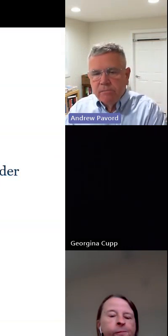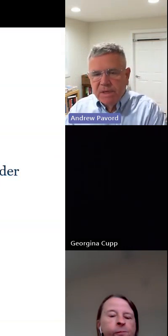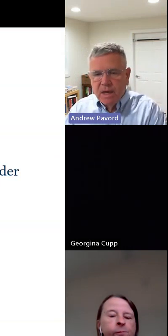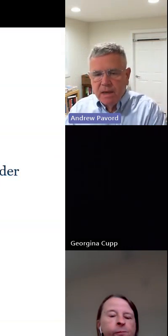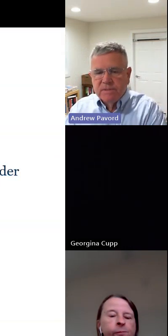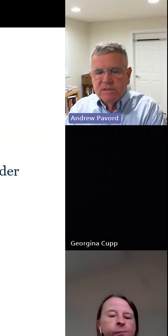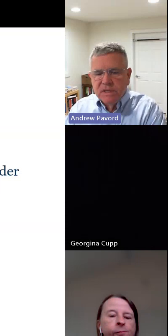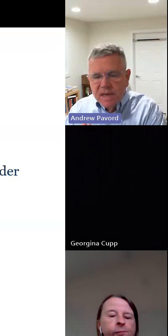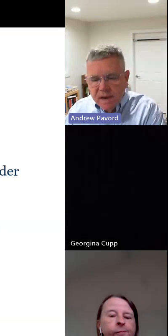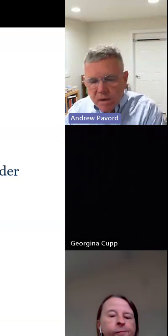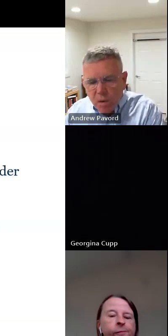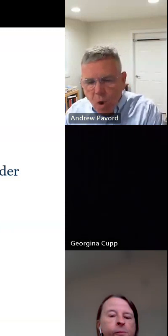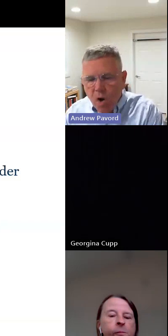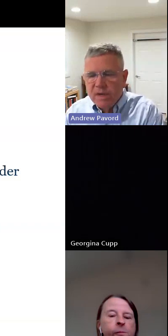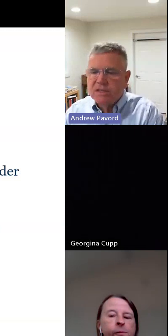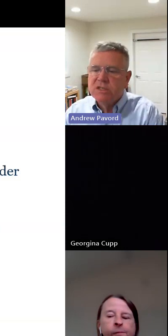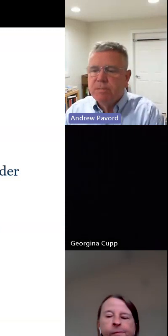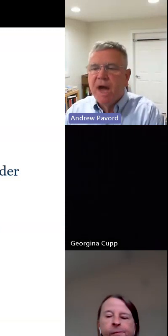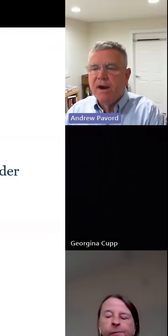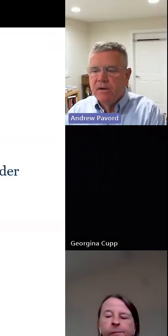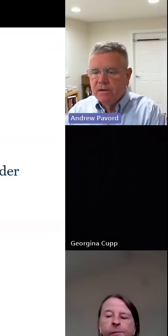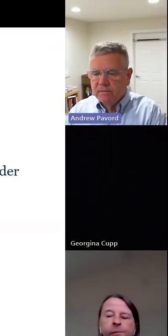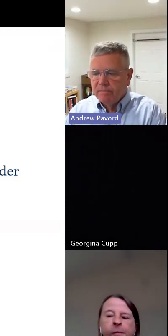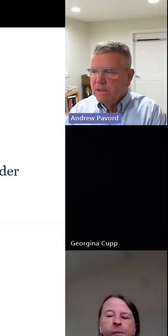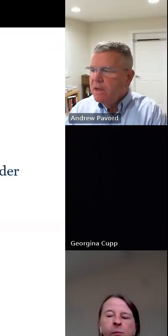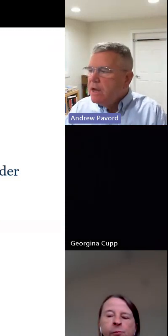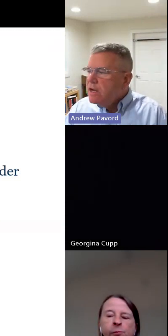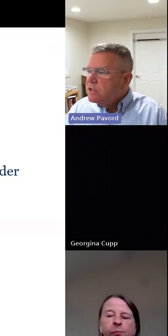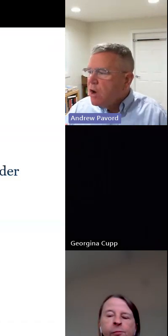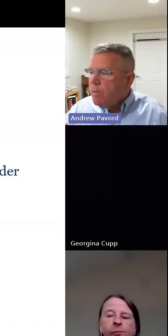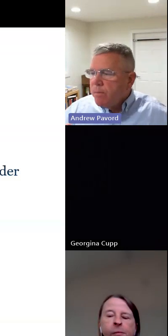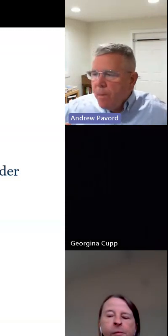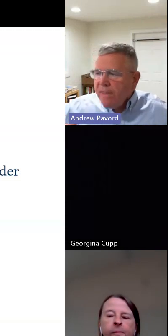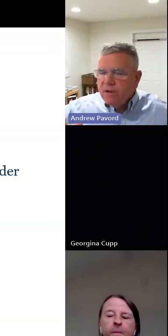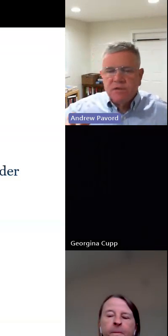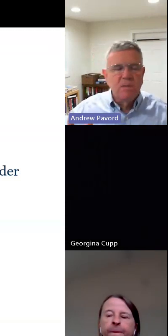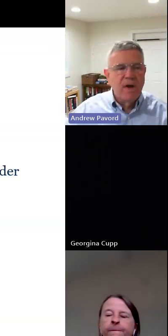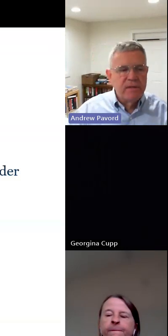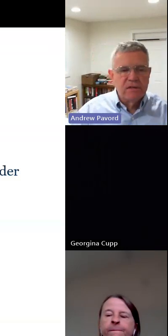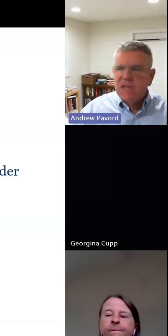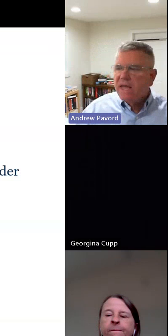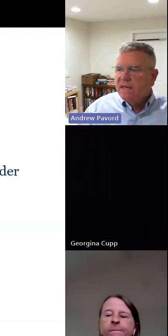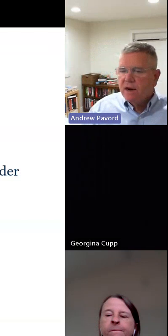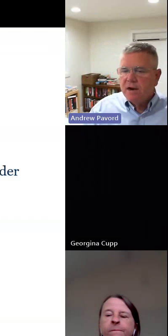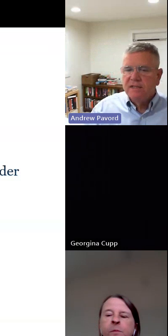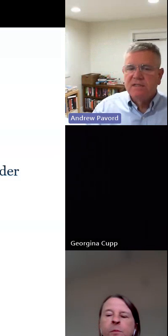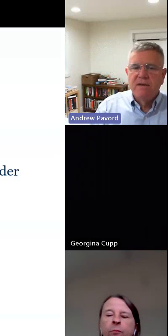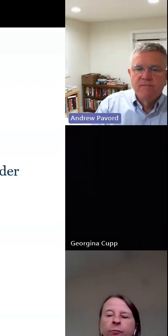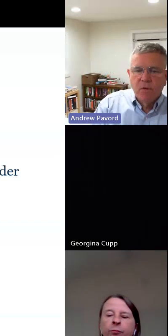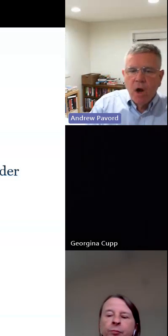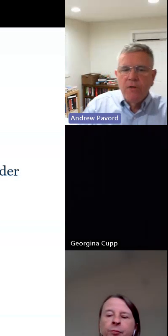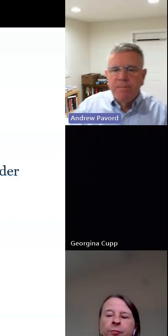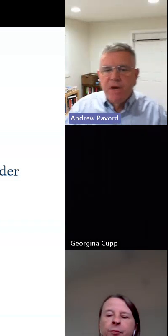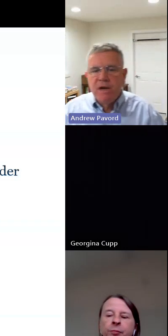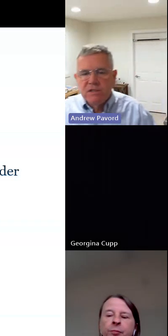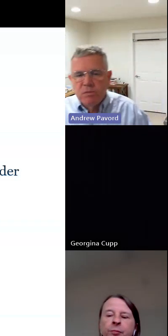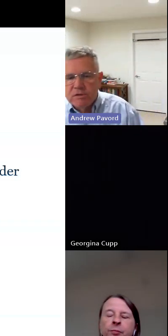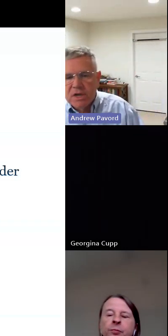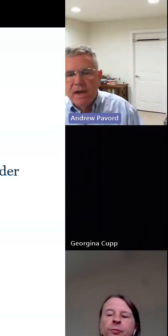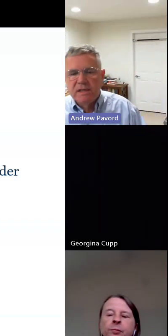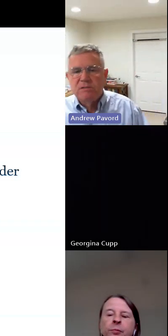the account becomes, quote, expired. So what they're saying here is that for all